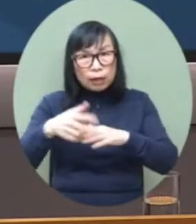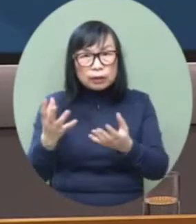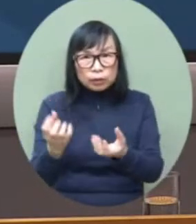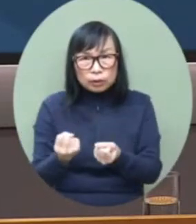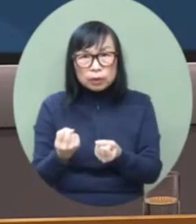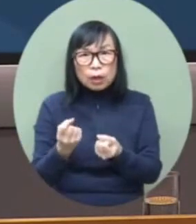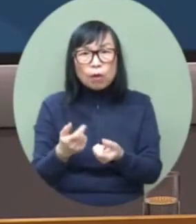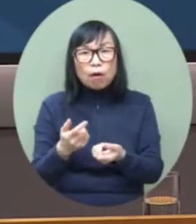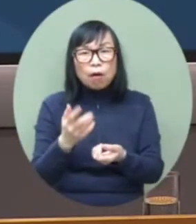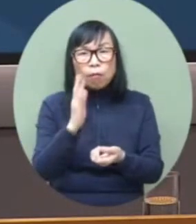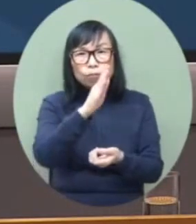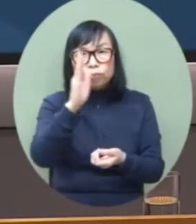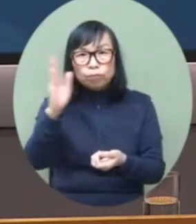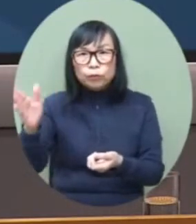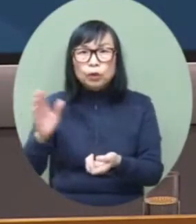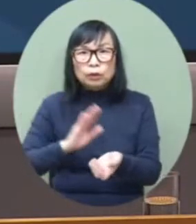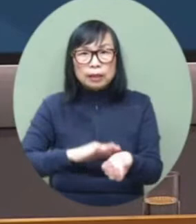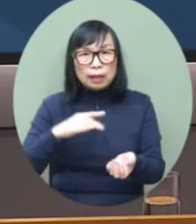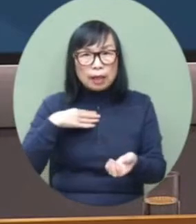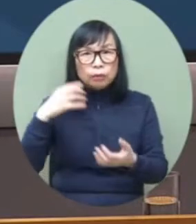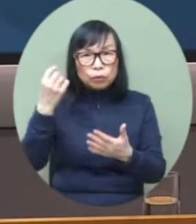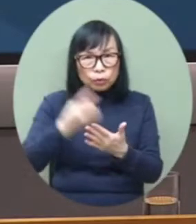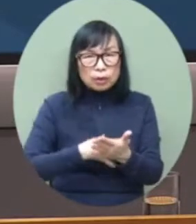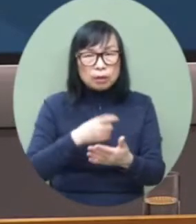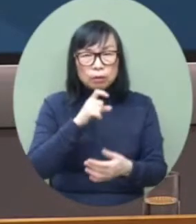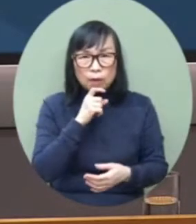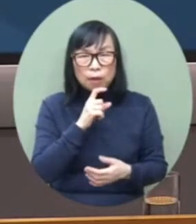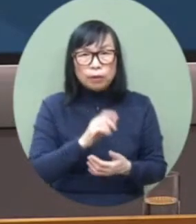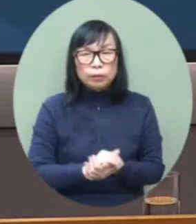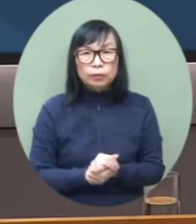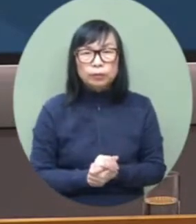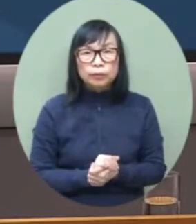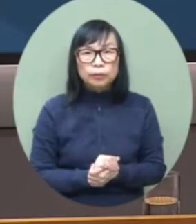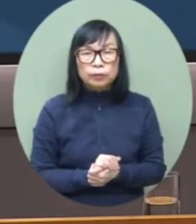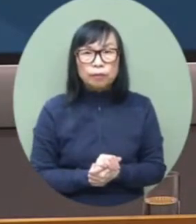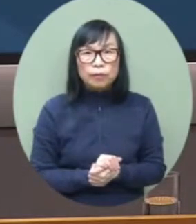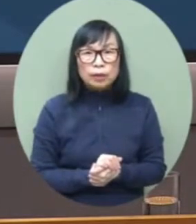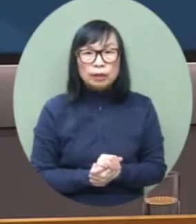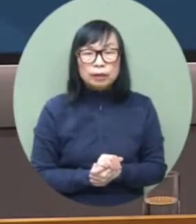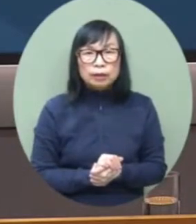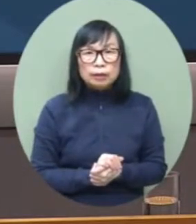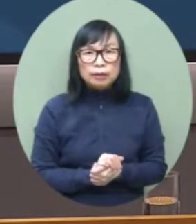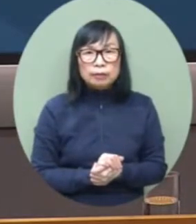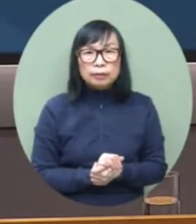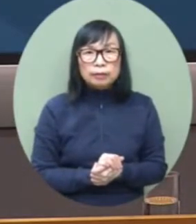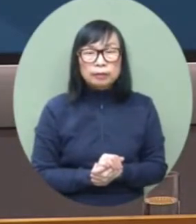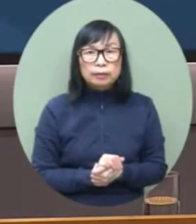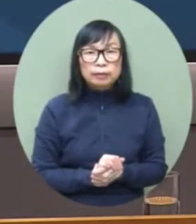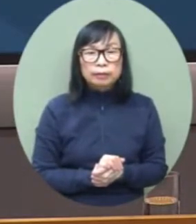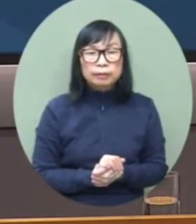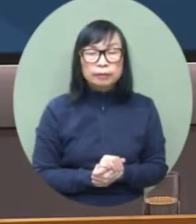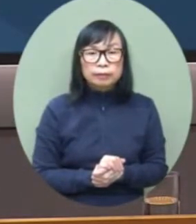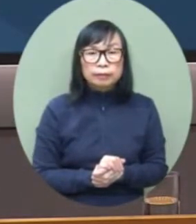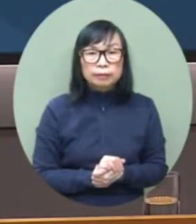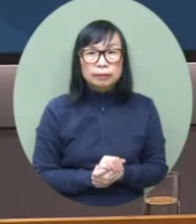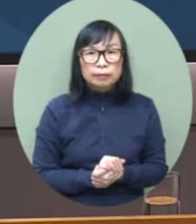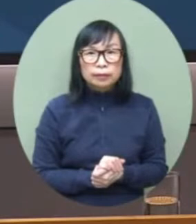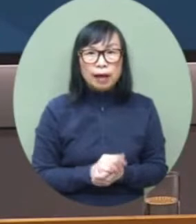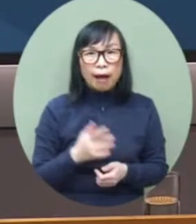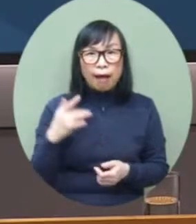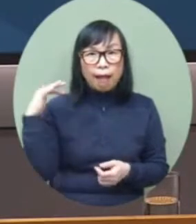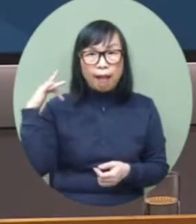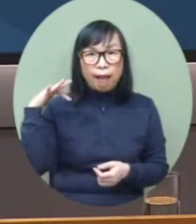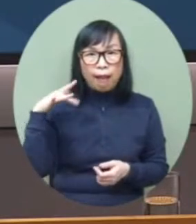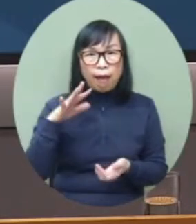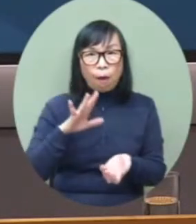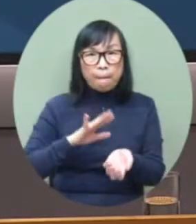and strategy in the past. And of course, with the epidemic situation, we will constantly review the